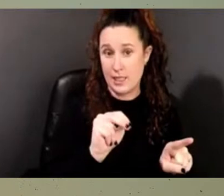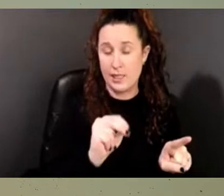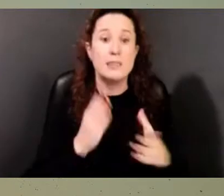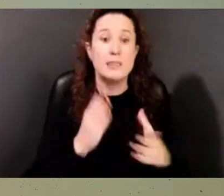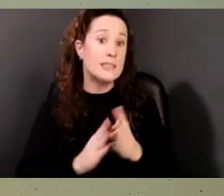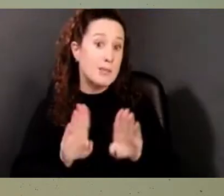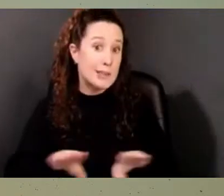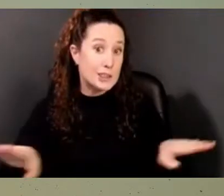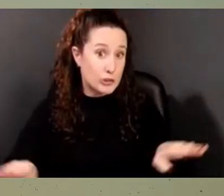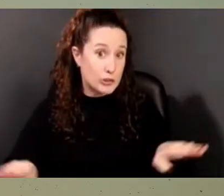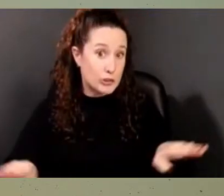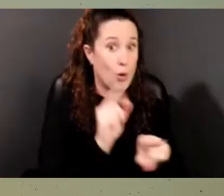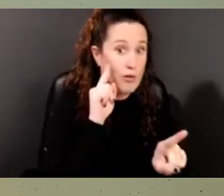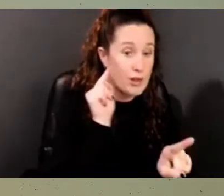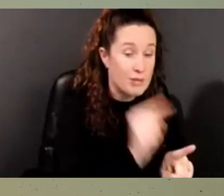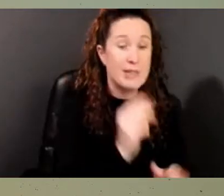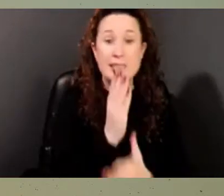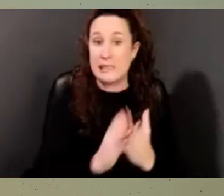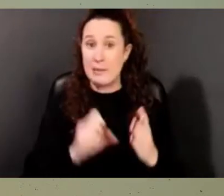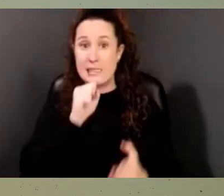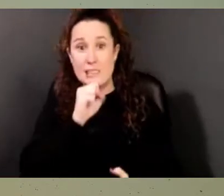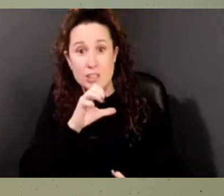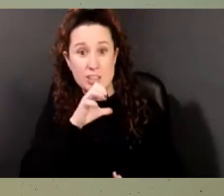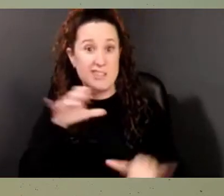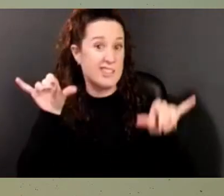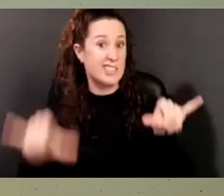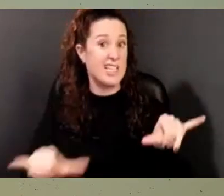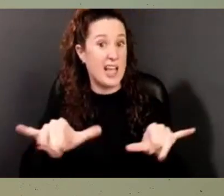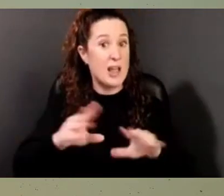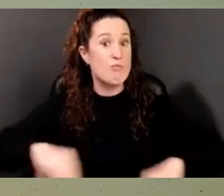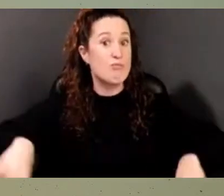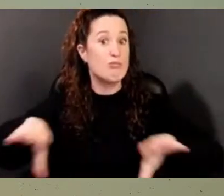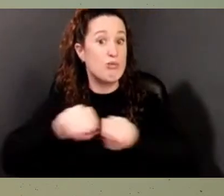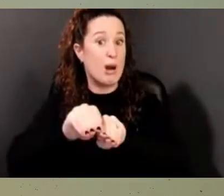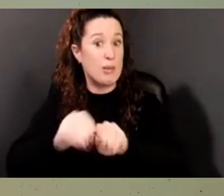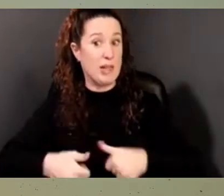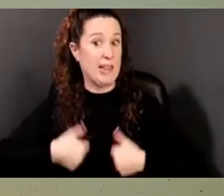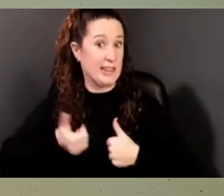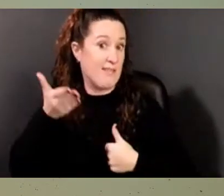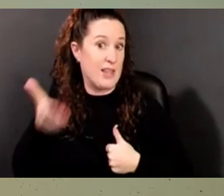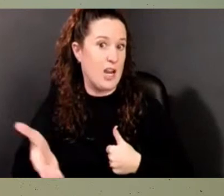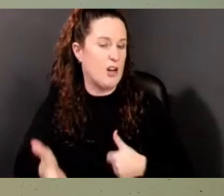of the seniors lived on the property and were not to be disturbed.